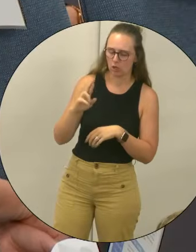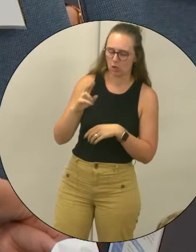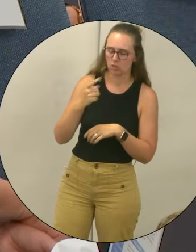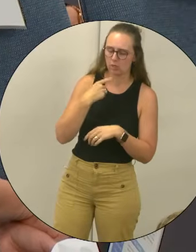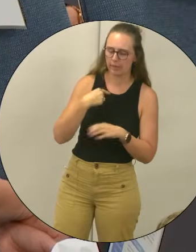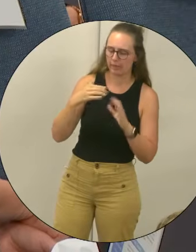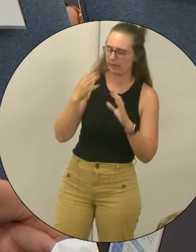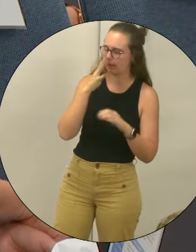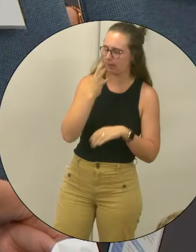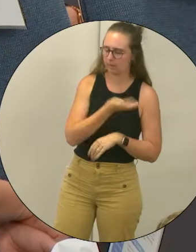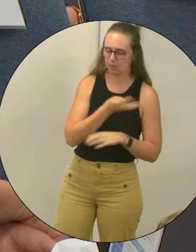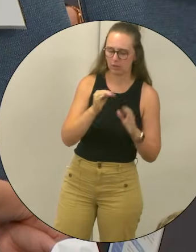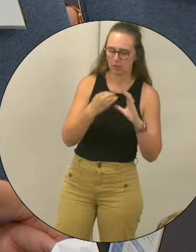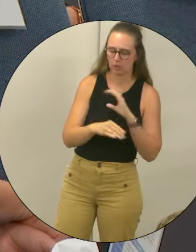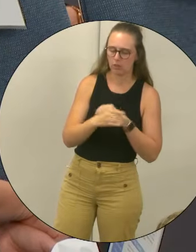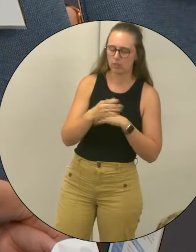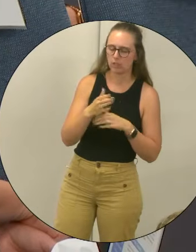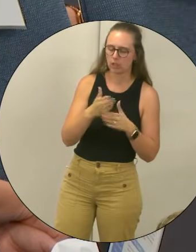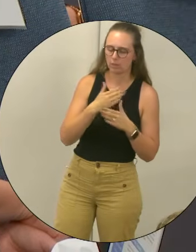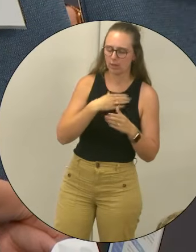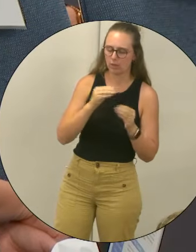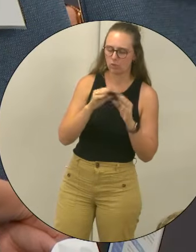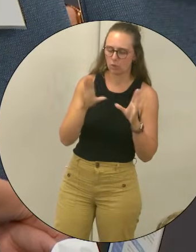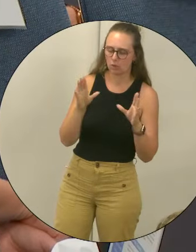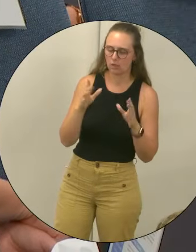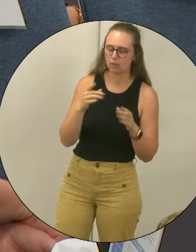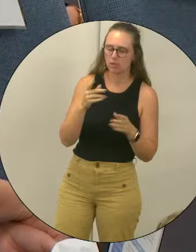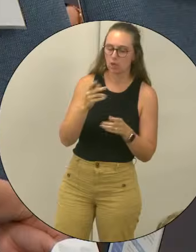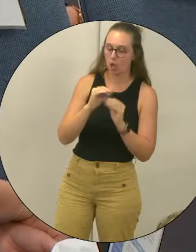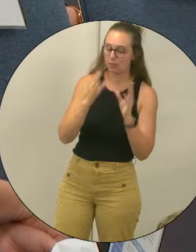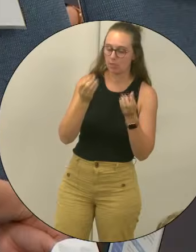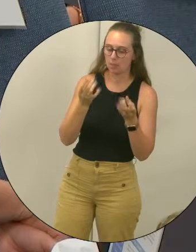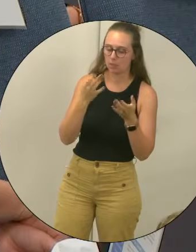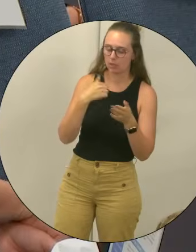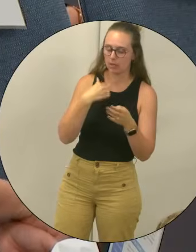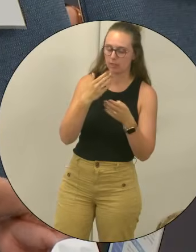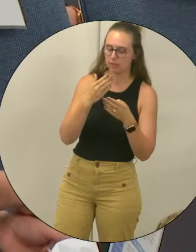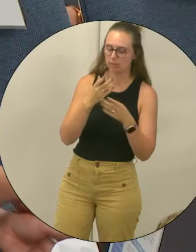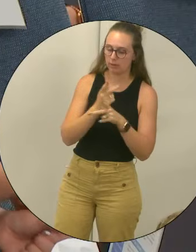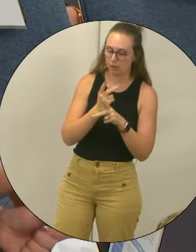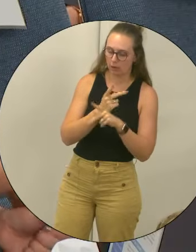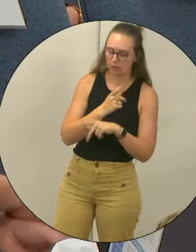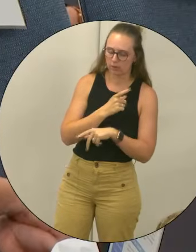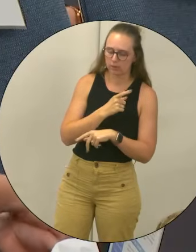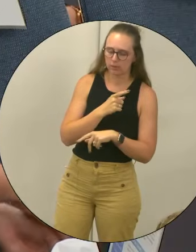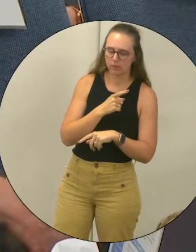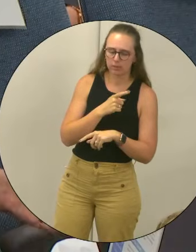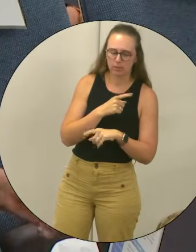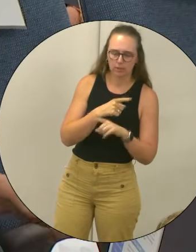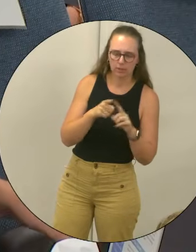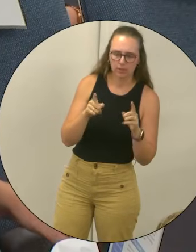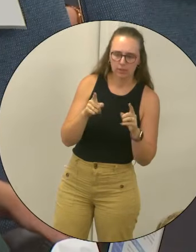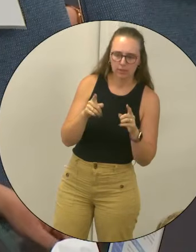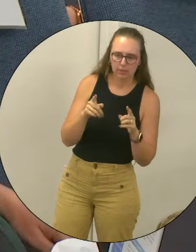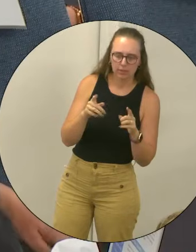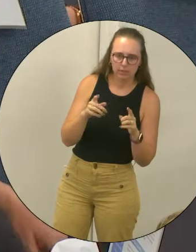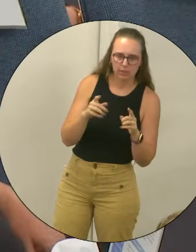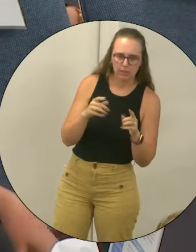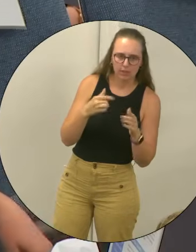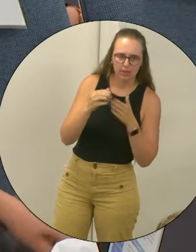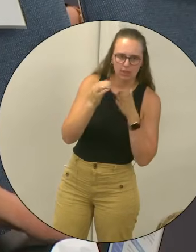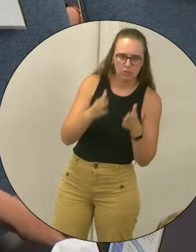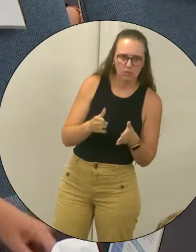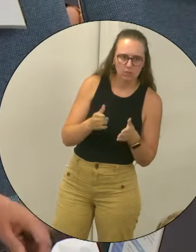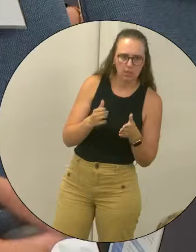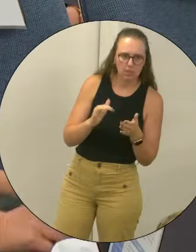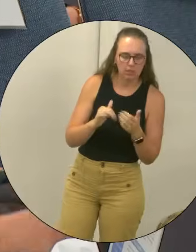here a few months ago trying to share my story, she said it was obvious how much I cared, but then silence again. Accountability. The lack of action from HR, from leadership, and from this